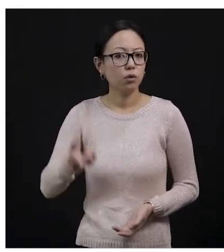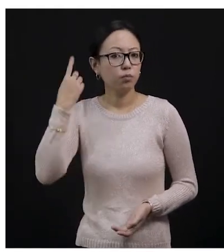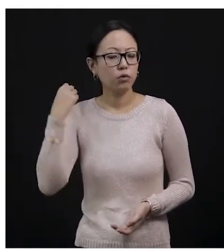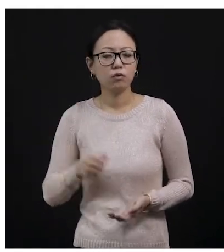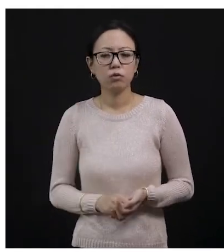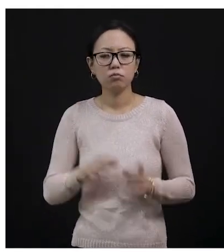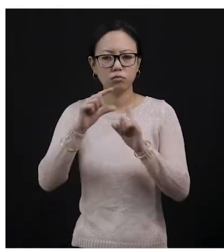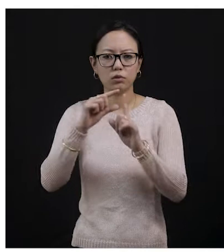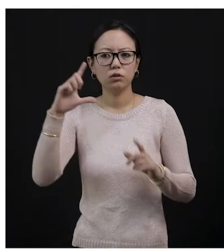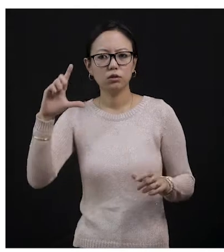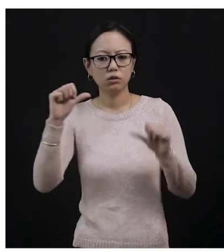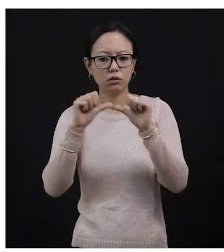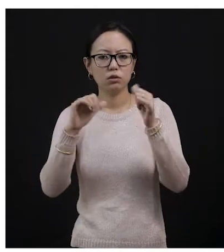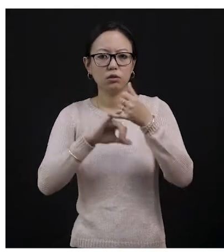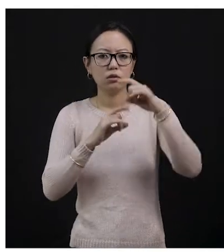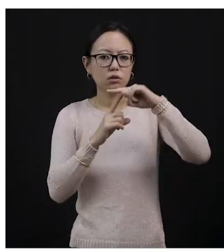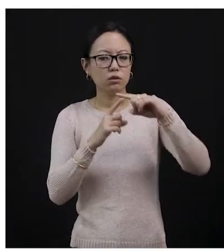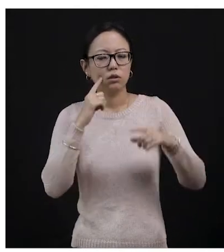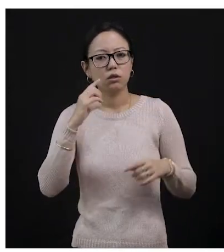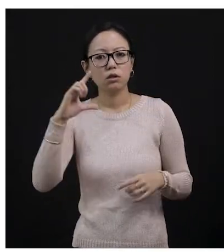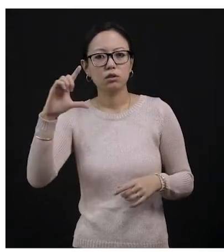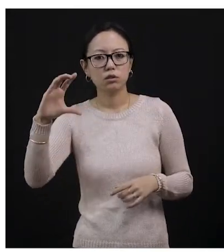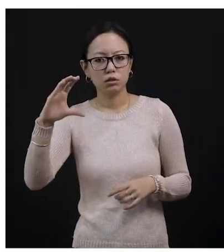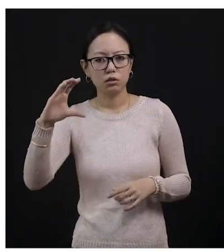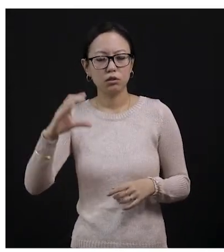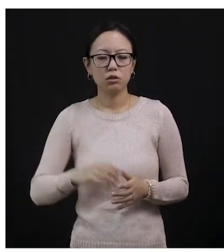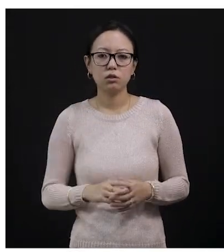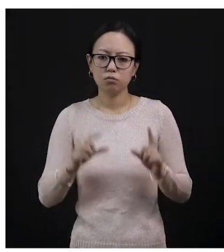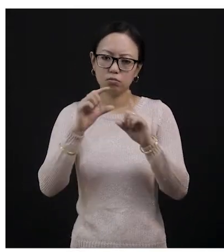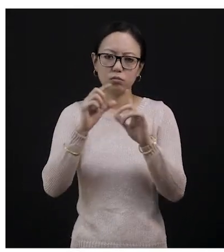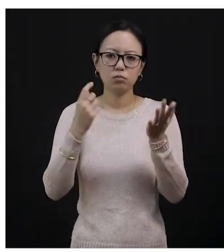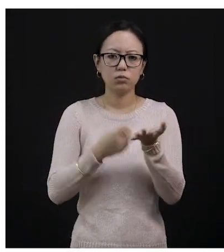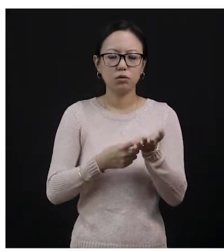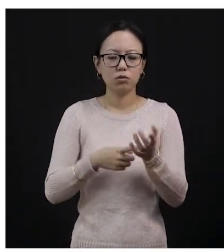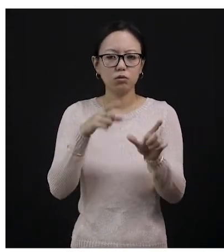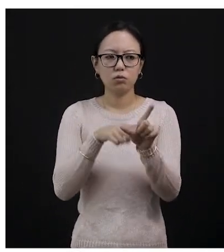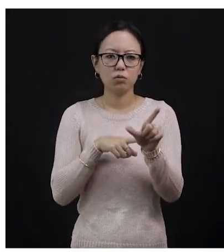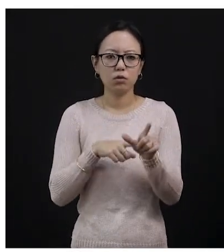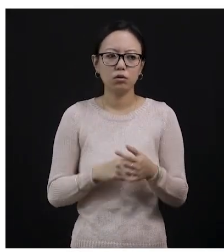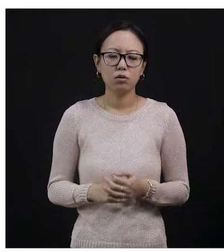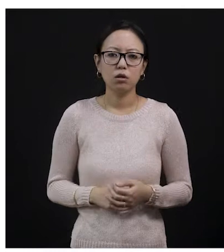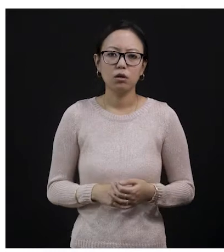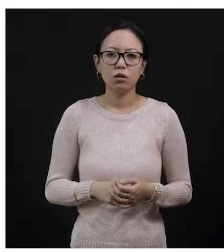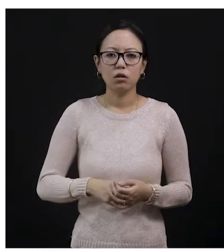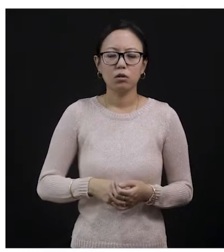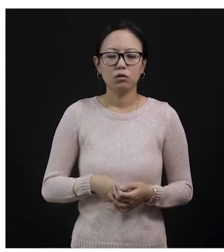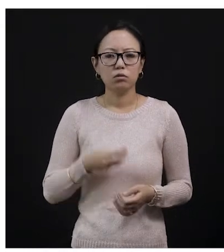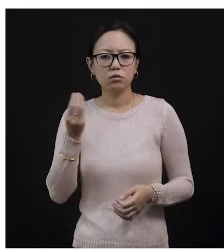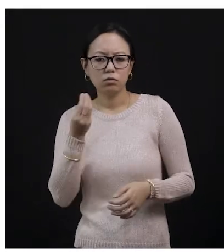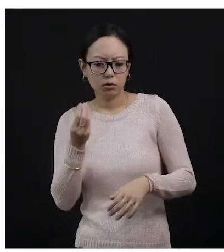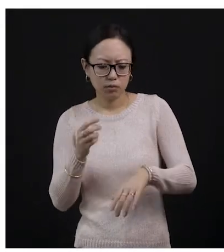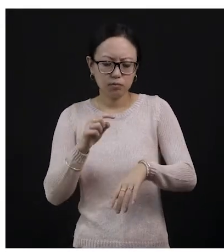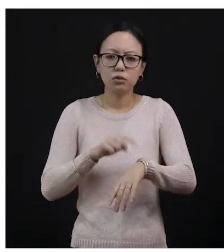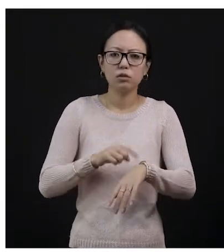plastic was dry. Use a dry poly bag, okay? Then after a few hours, you will find droplets